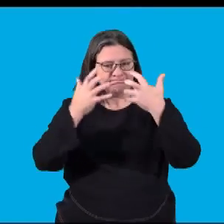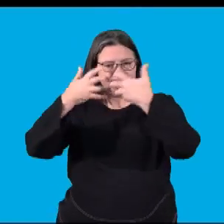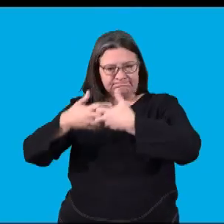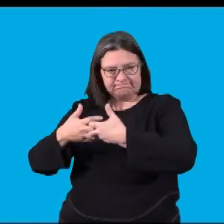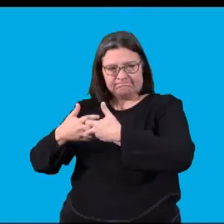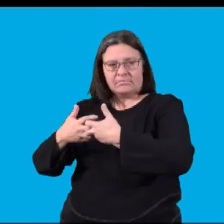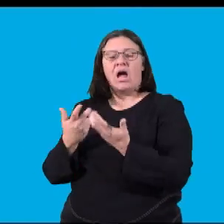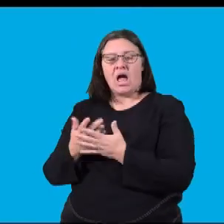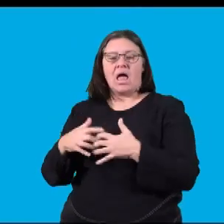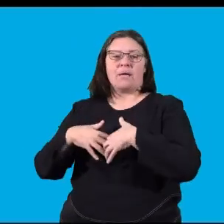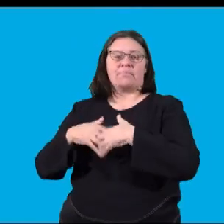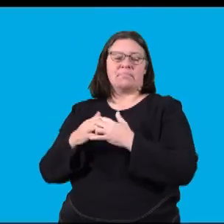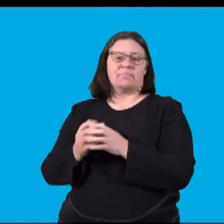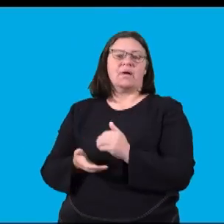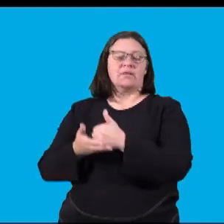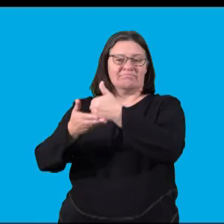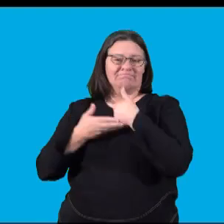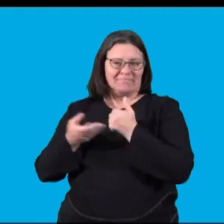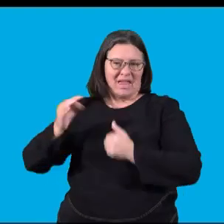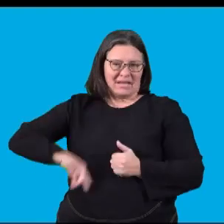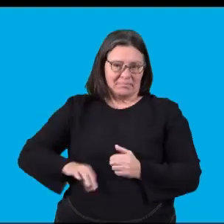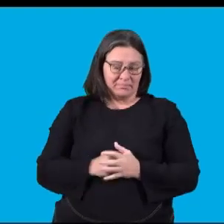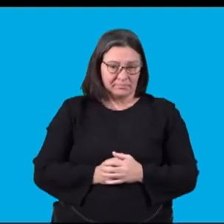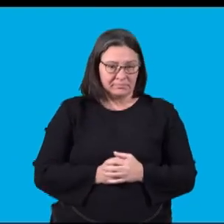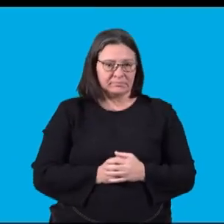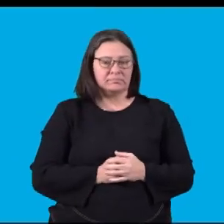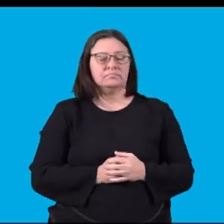matched with revenues they help generate.